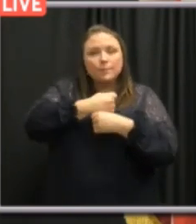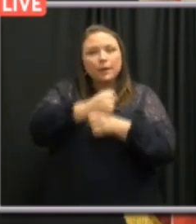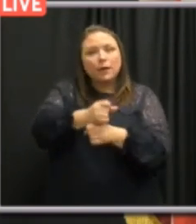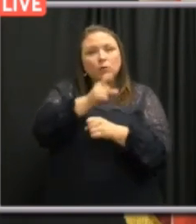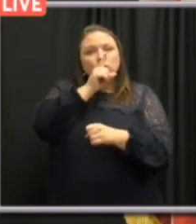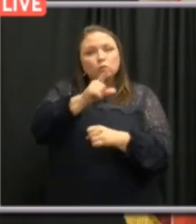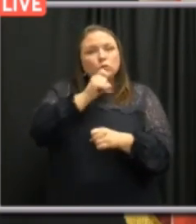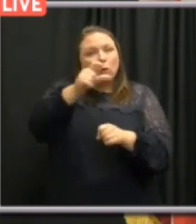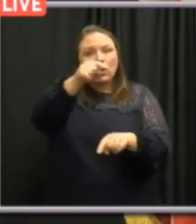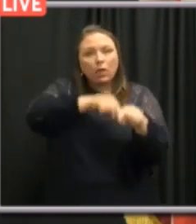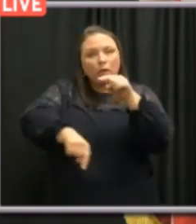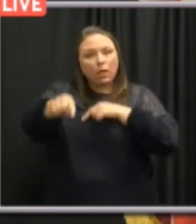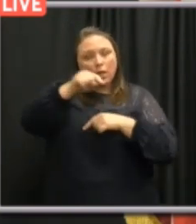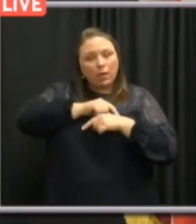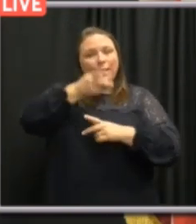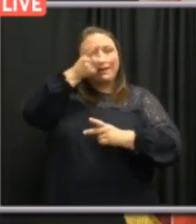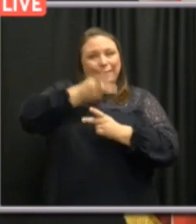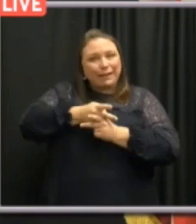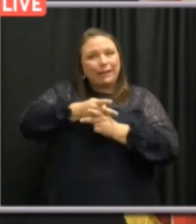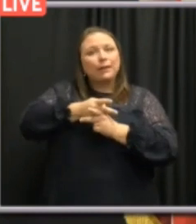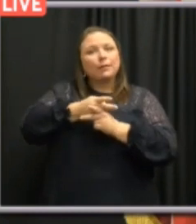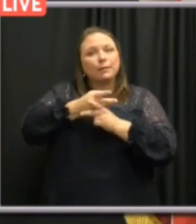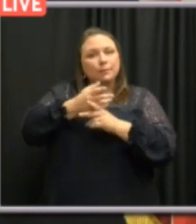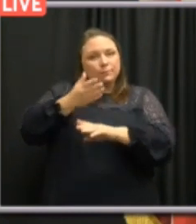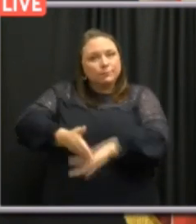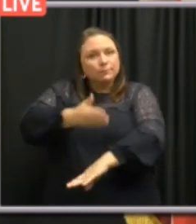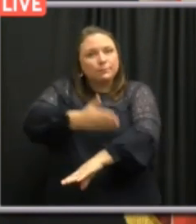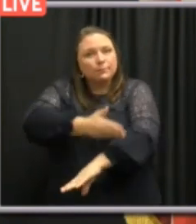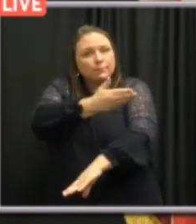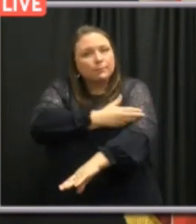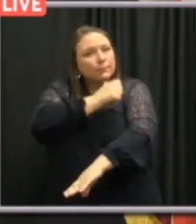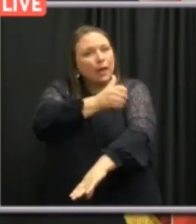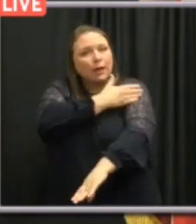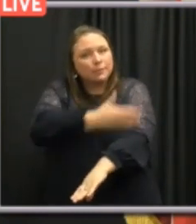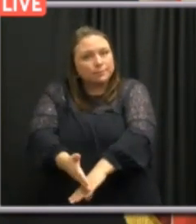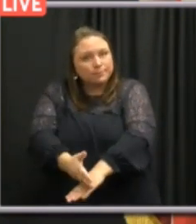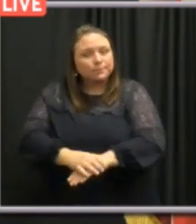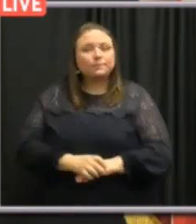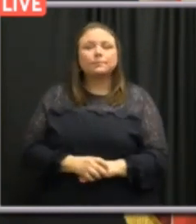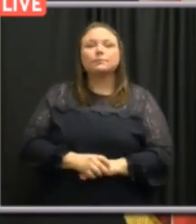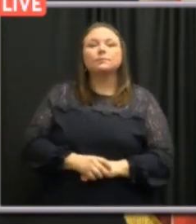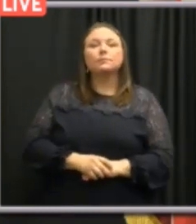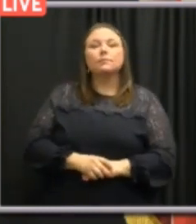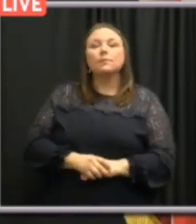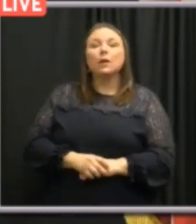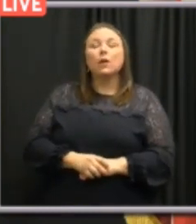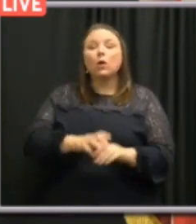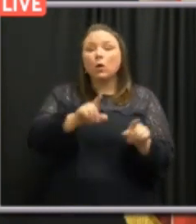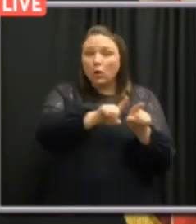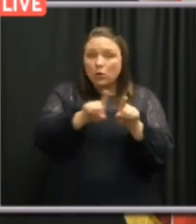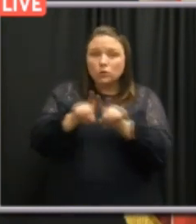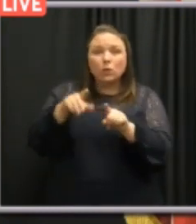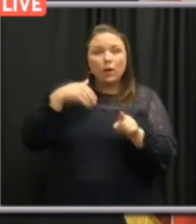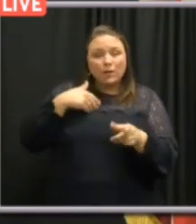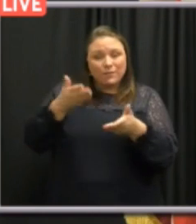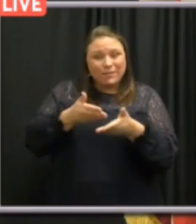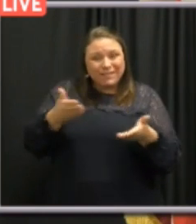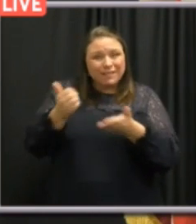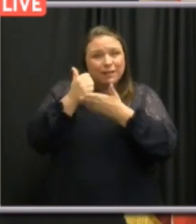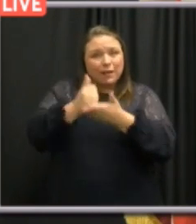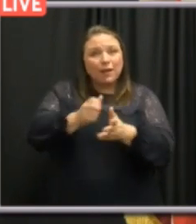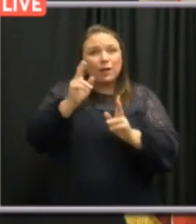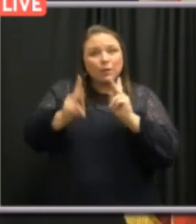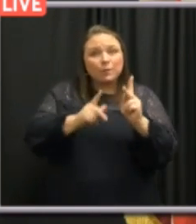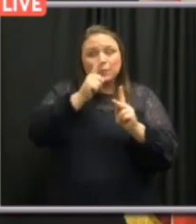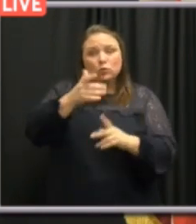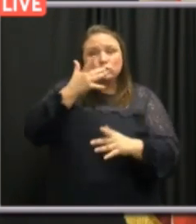hard-earned progress we've all worked together to achieve over the past several weeks. In the meantime, there are resources to help Nashvillians who are